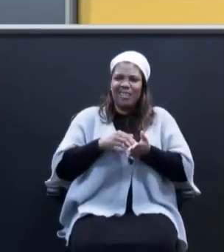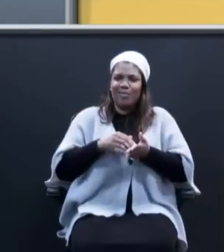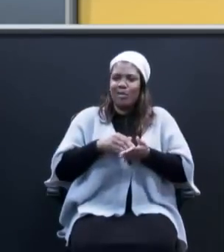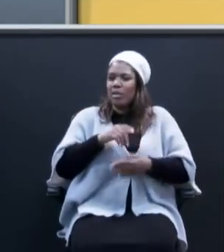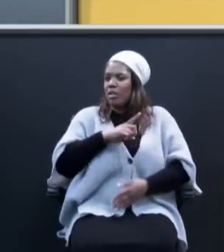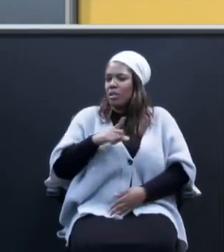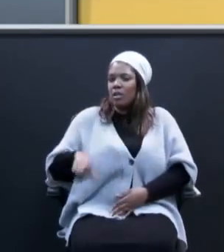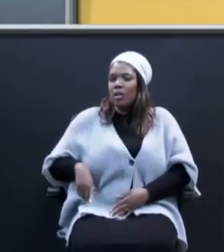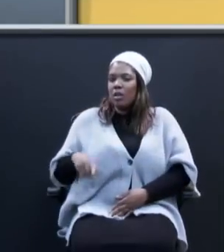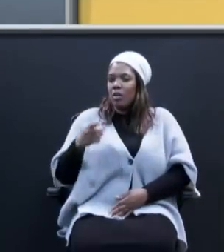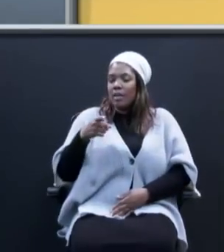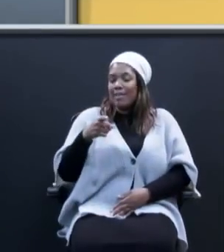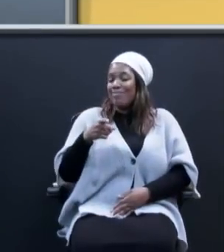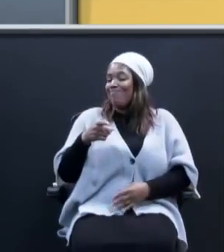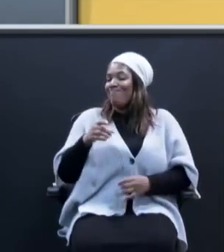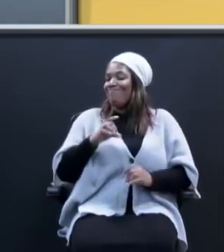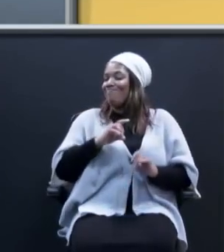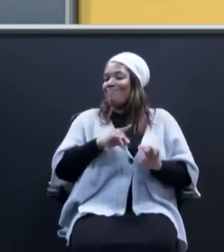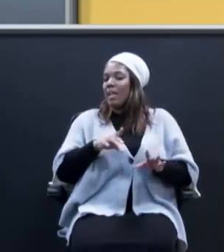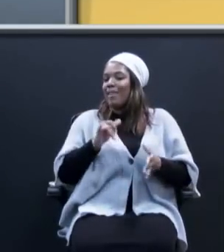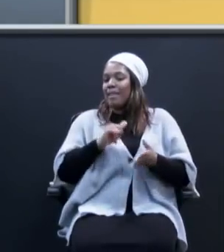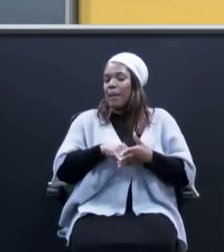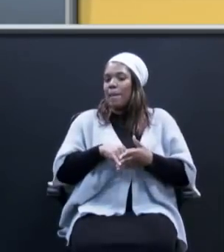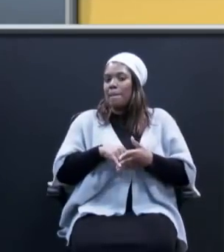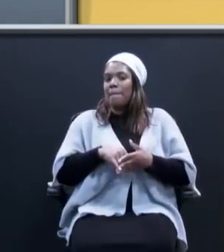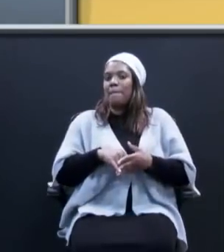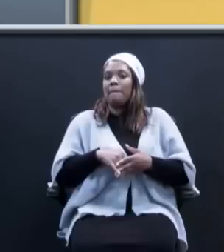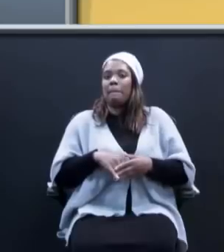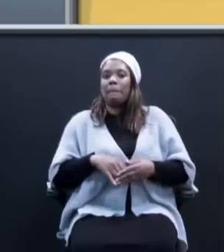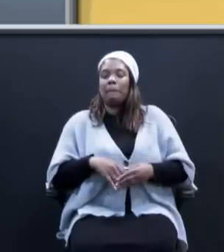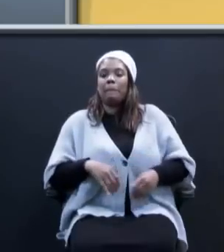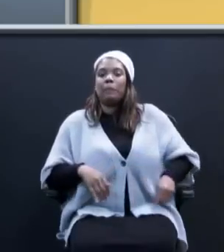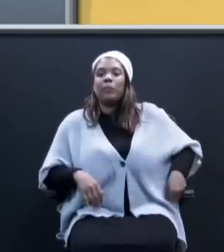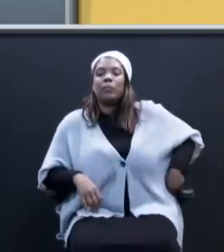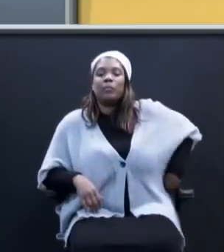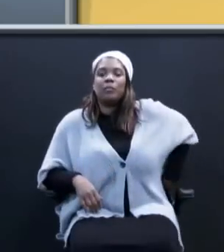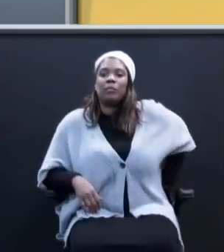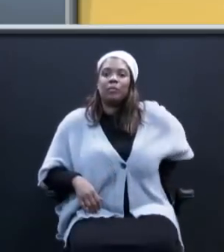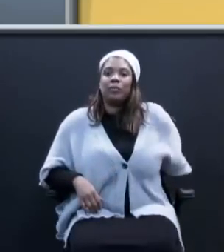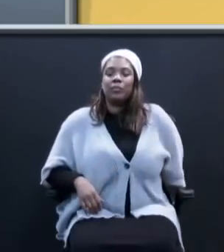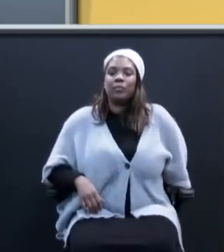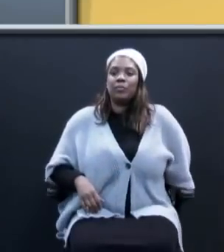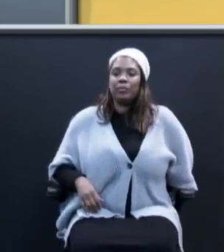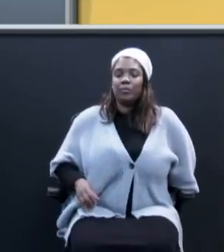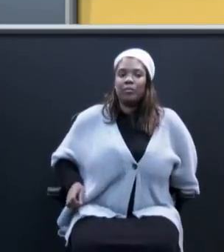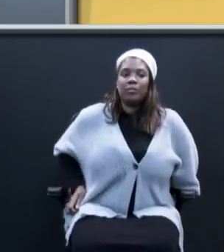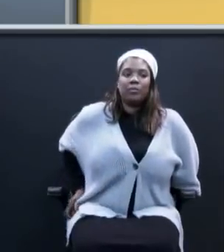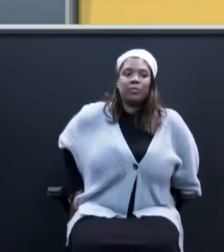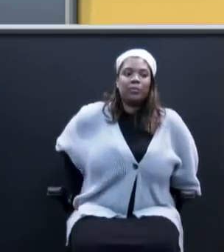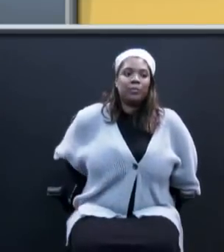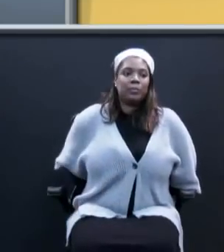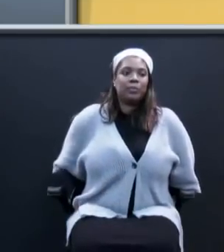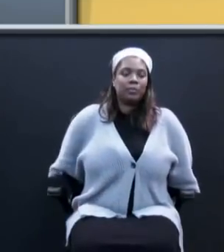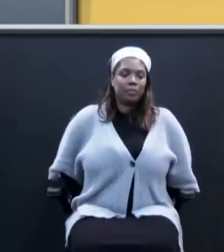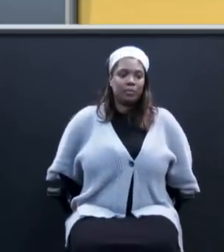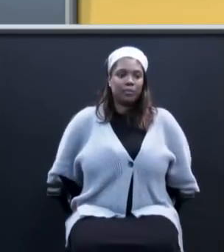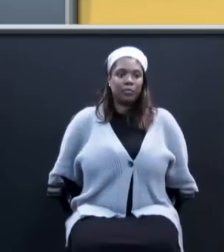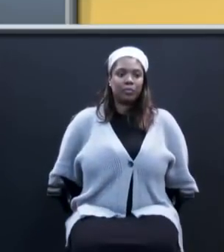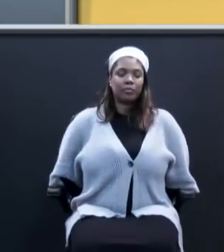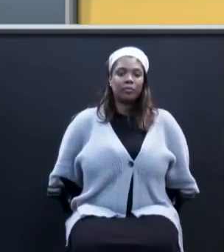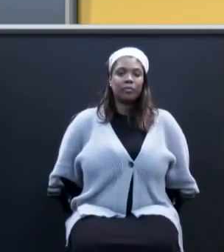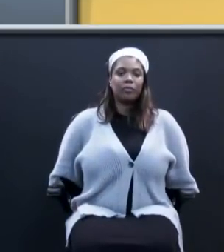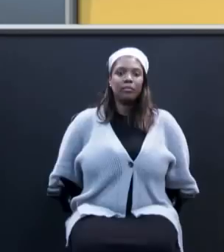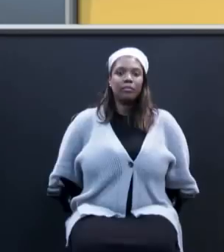Yeah. It's just like buying a ticket from here to China when they didn't have no plane. You have to get you a bus or train ticket, but you have to get you a boat ticket too, don't